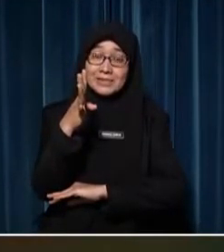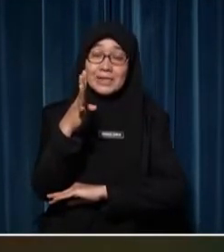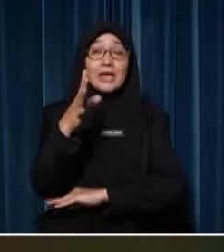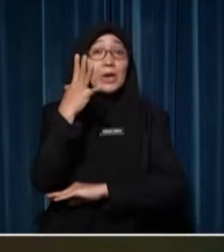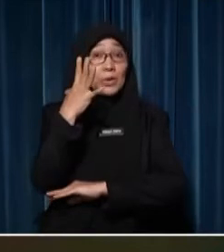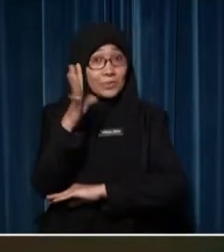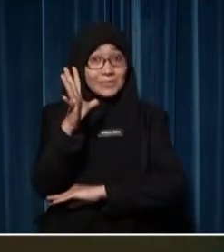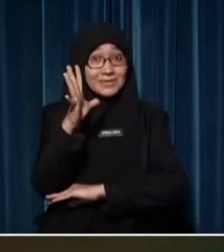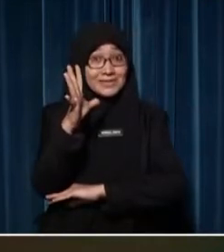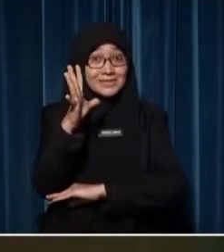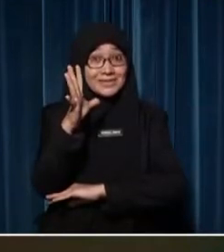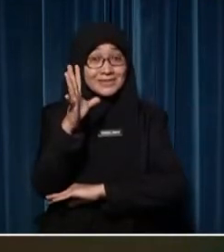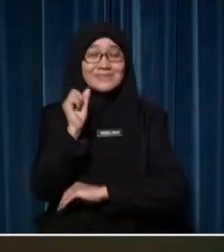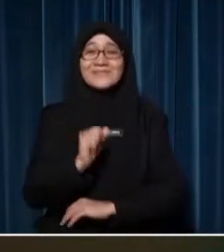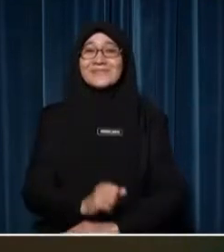15.